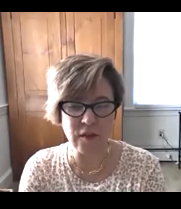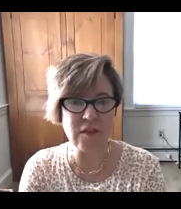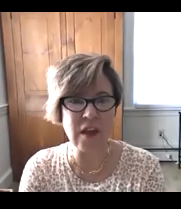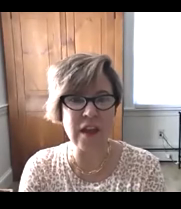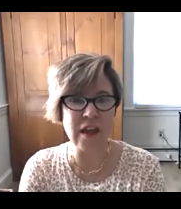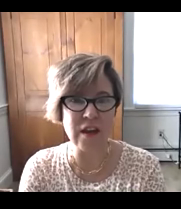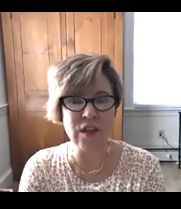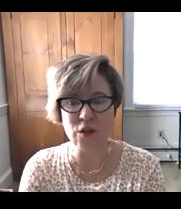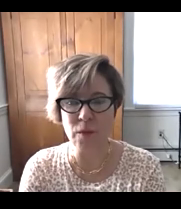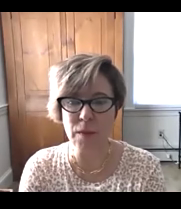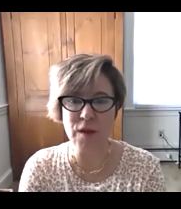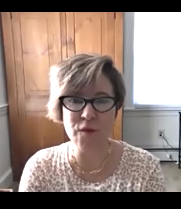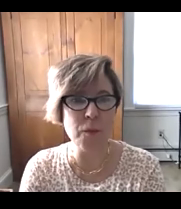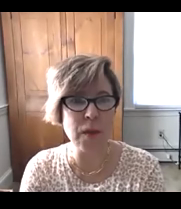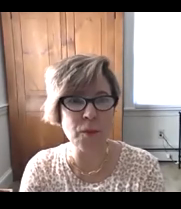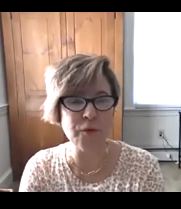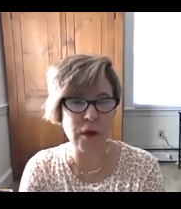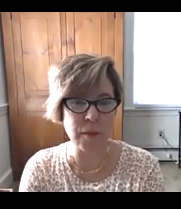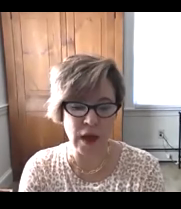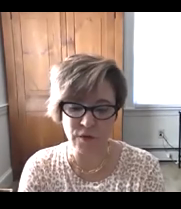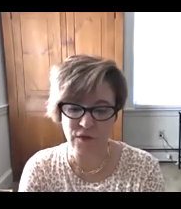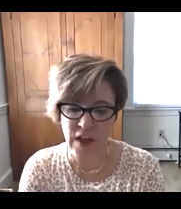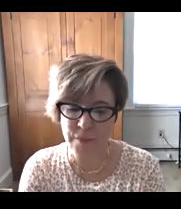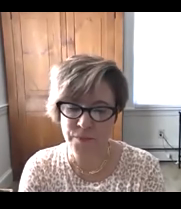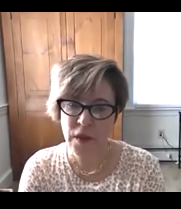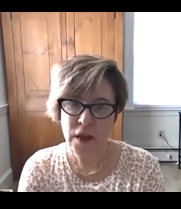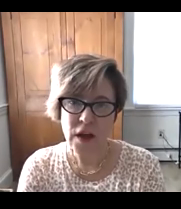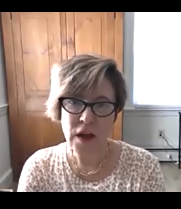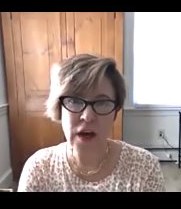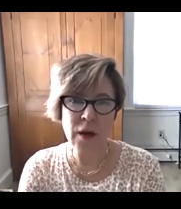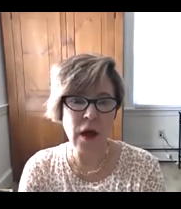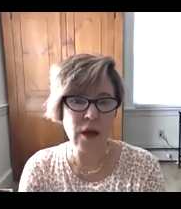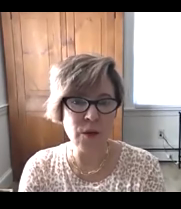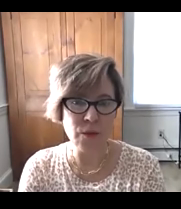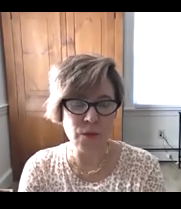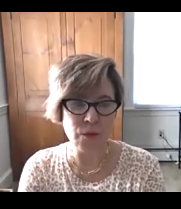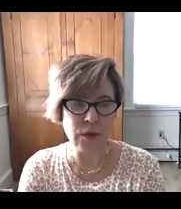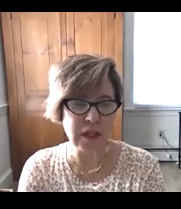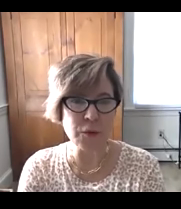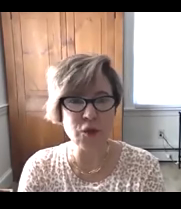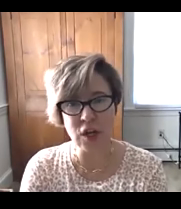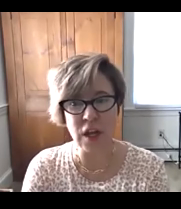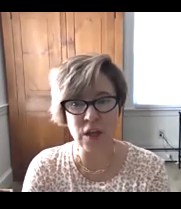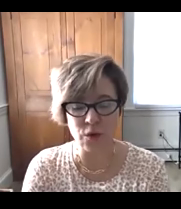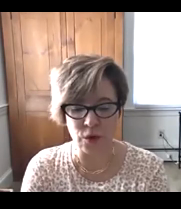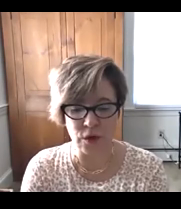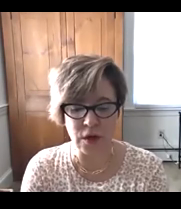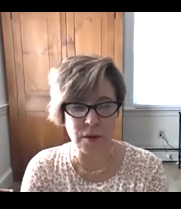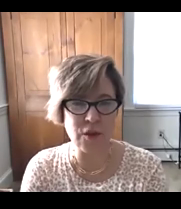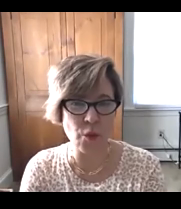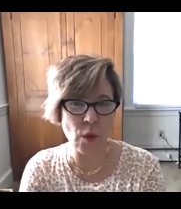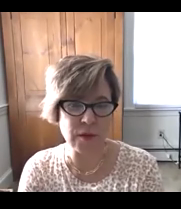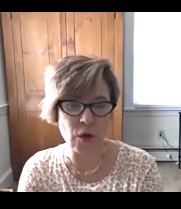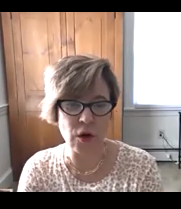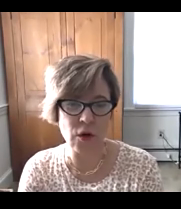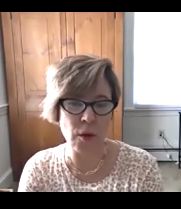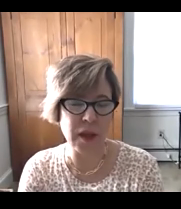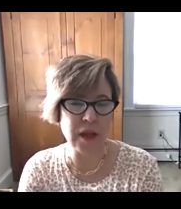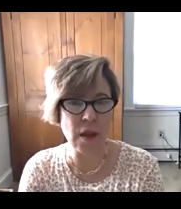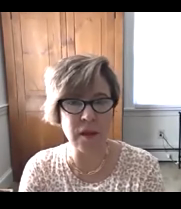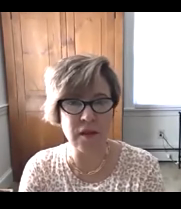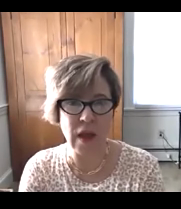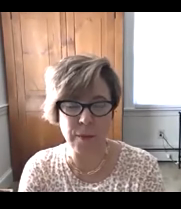around the state, and I think there may be a few people from out of state. I really appreciate your coming to the webinar